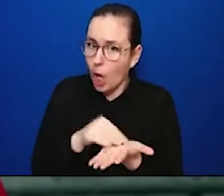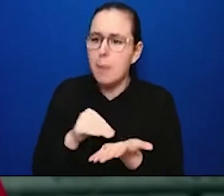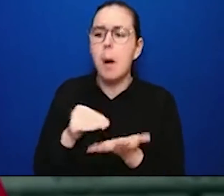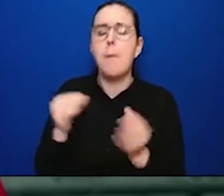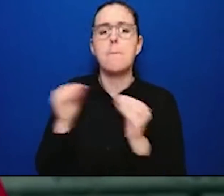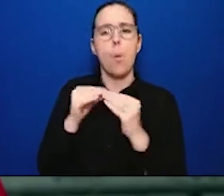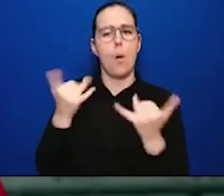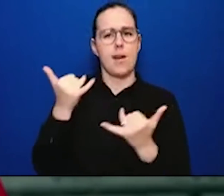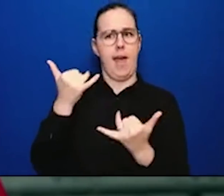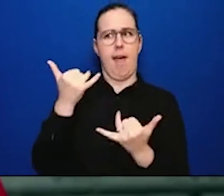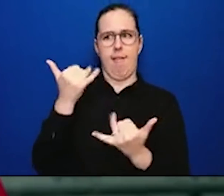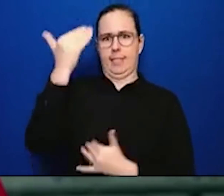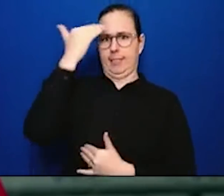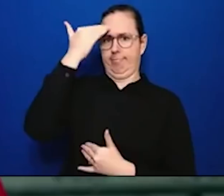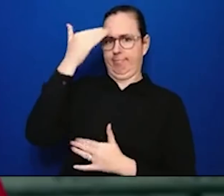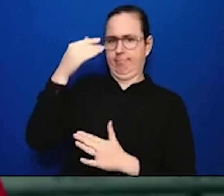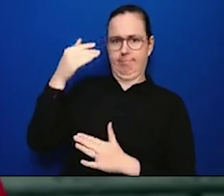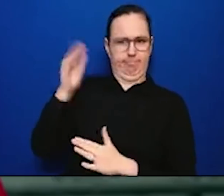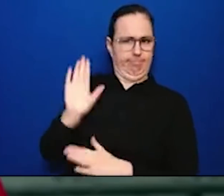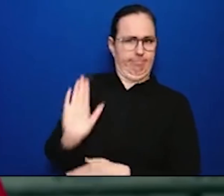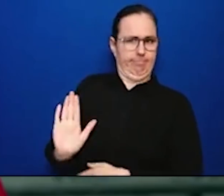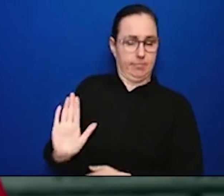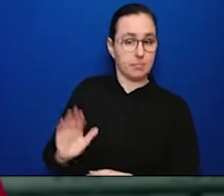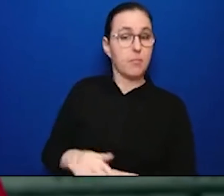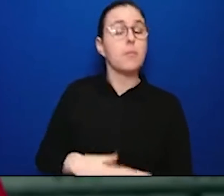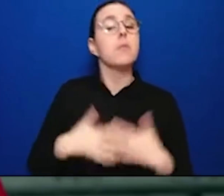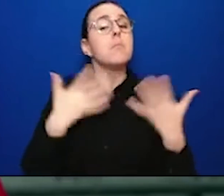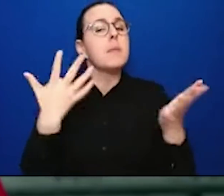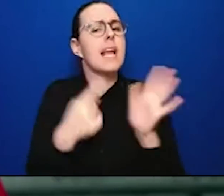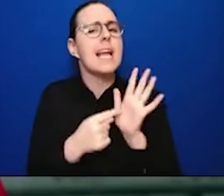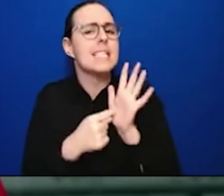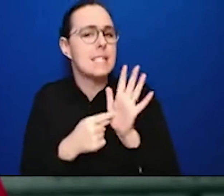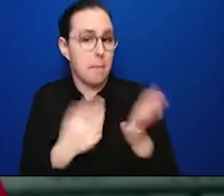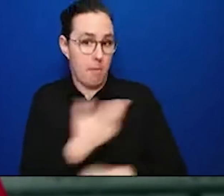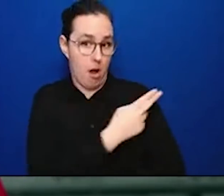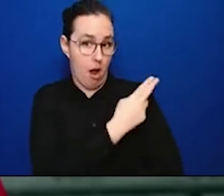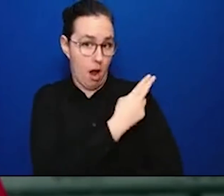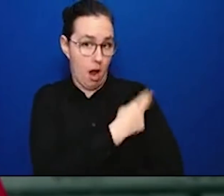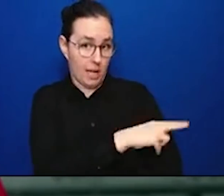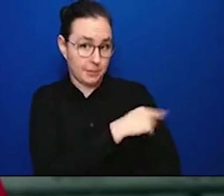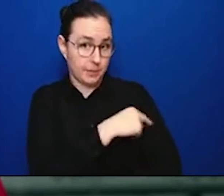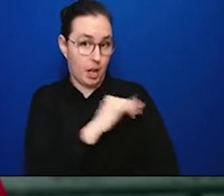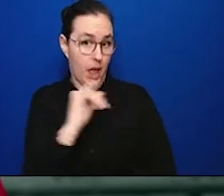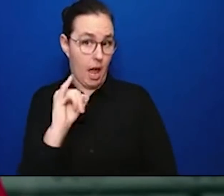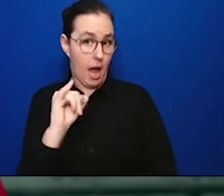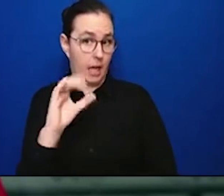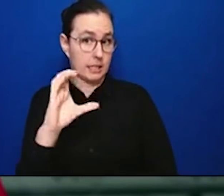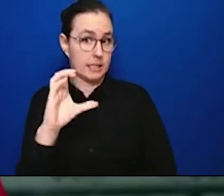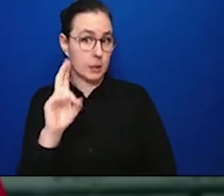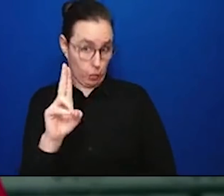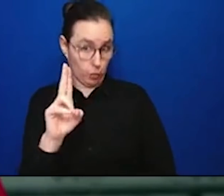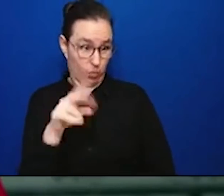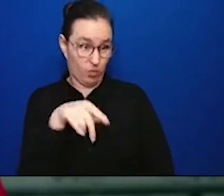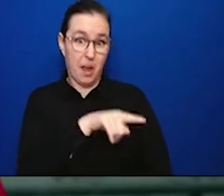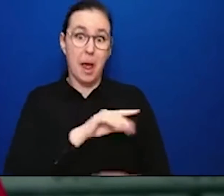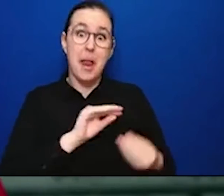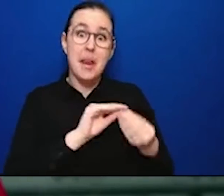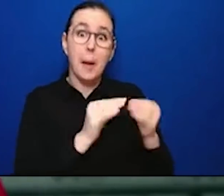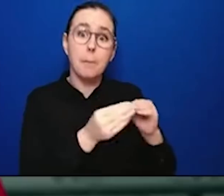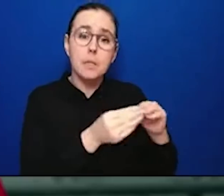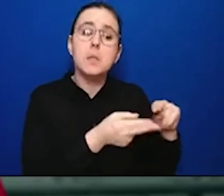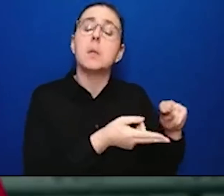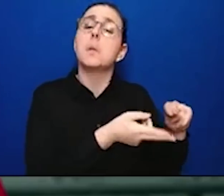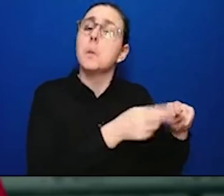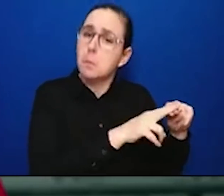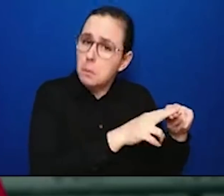in critical care slowly creeping up, it's no longer the case that we have 3 or 4